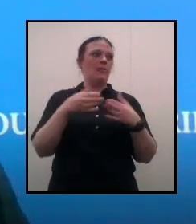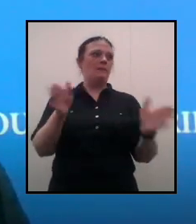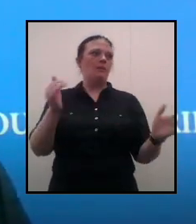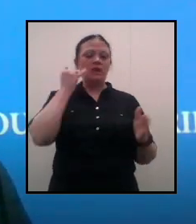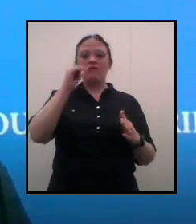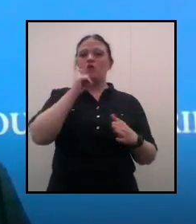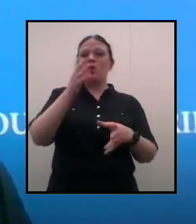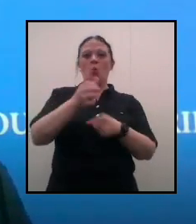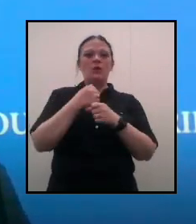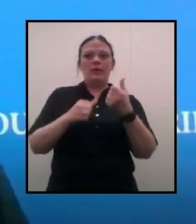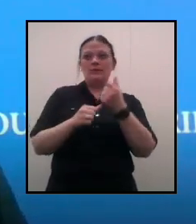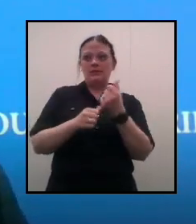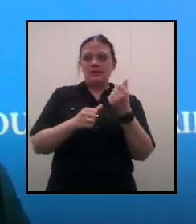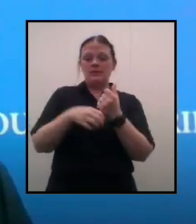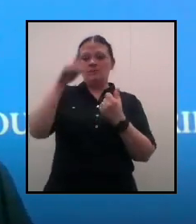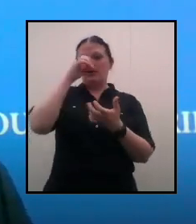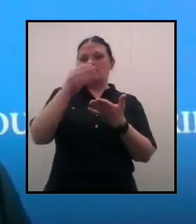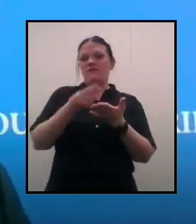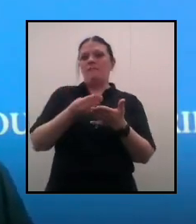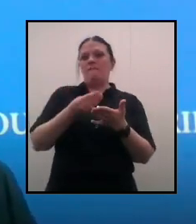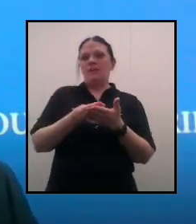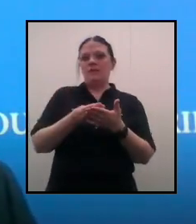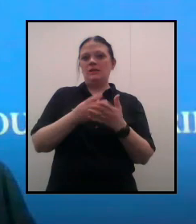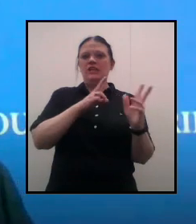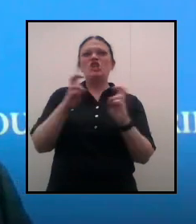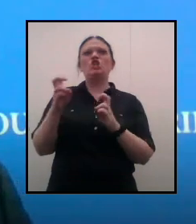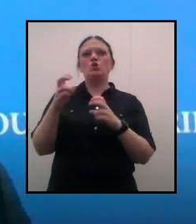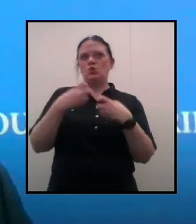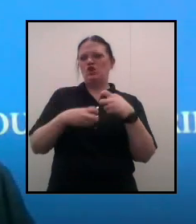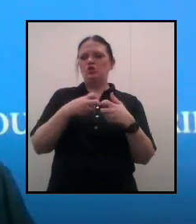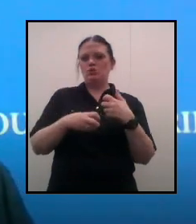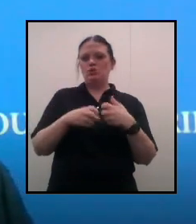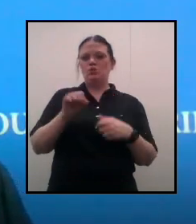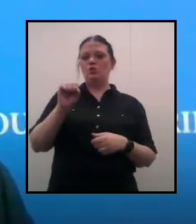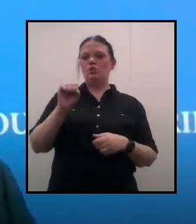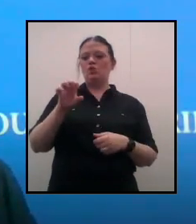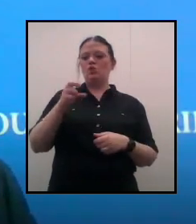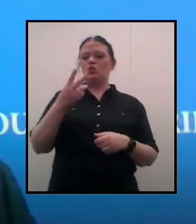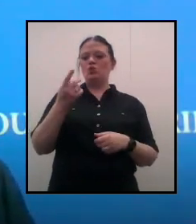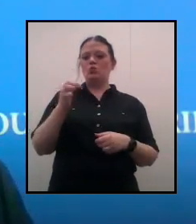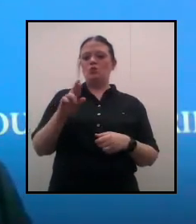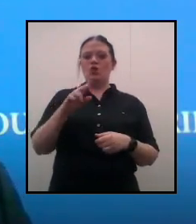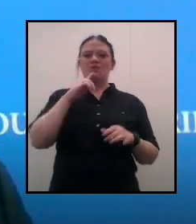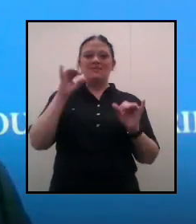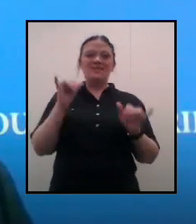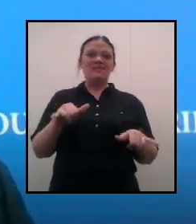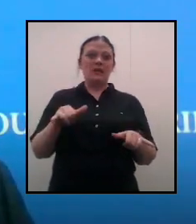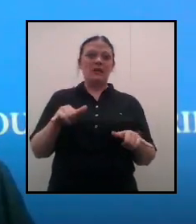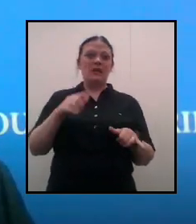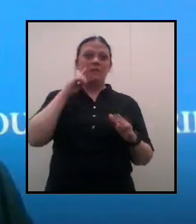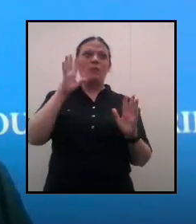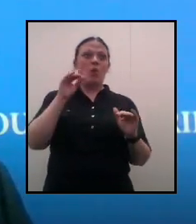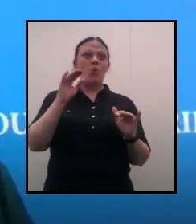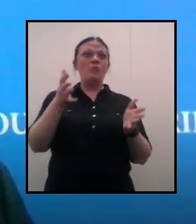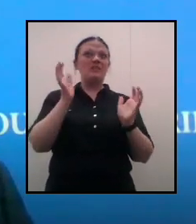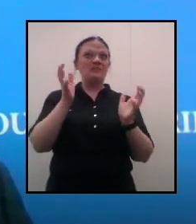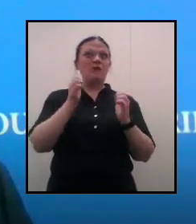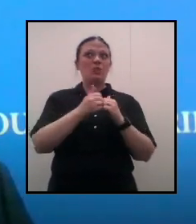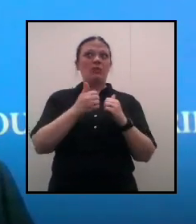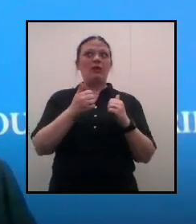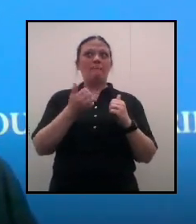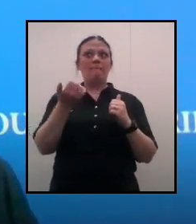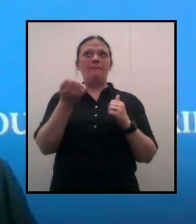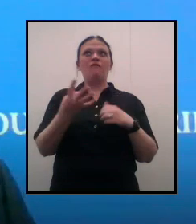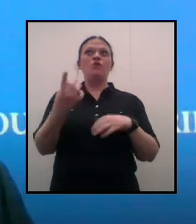get assistance because of the revenue issues that we have in county government. Senator Schumer is the same. Actually, I'm hoping to speak to him in the next few